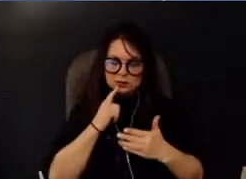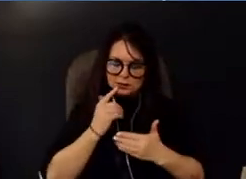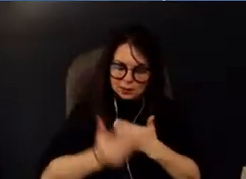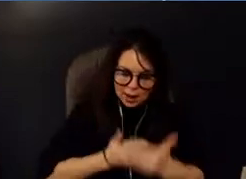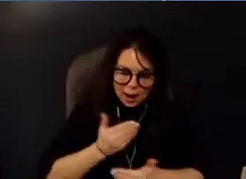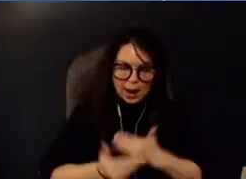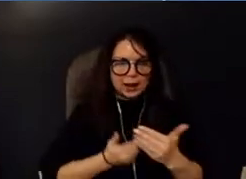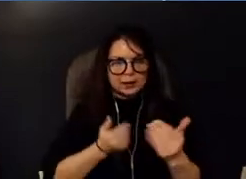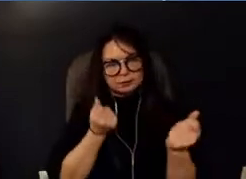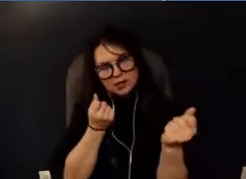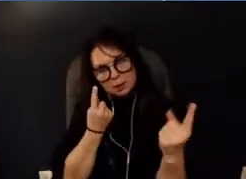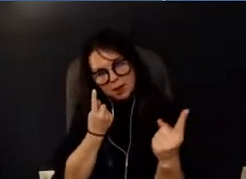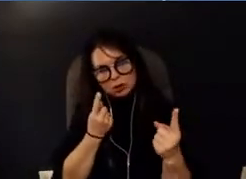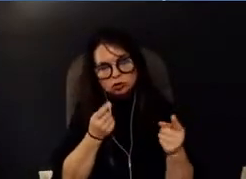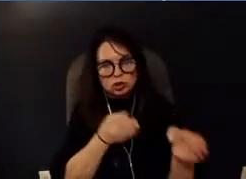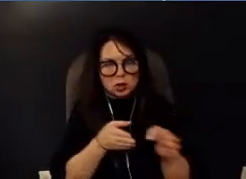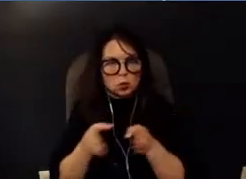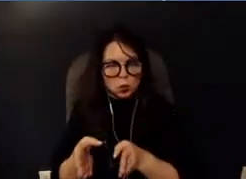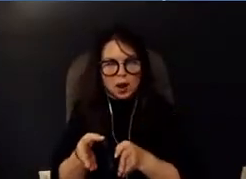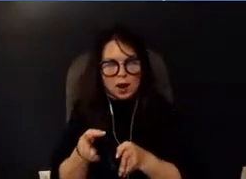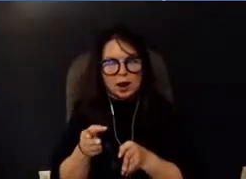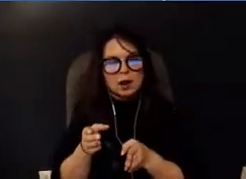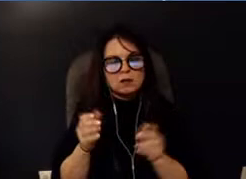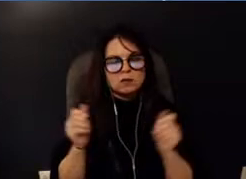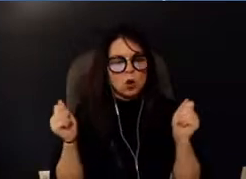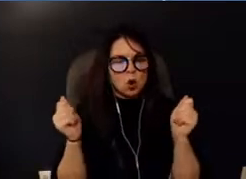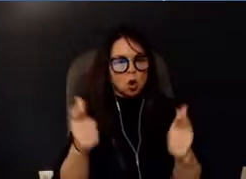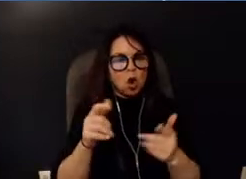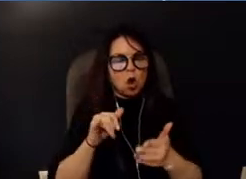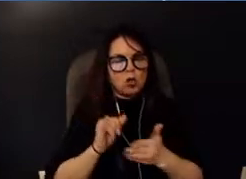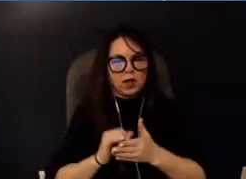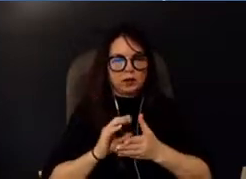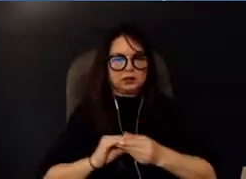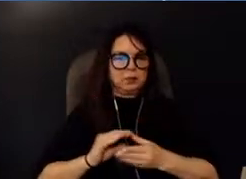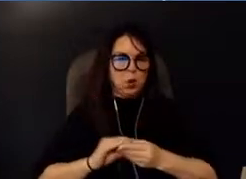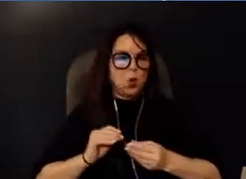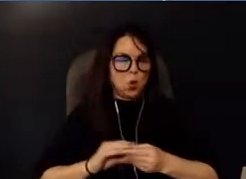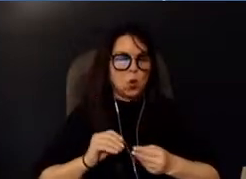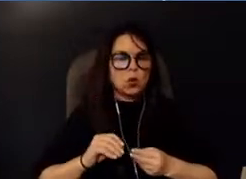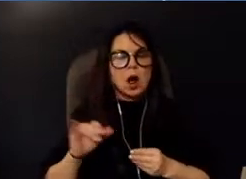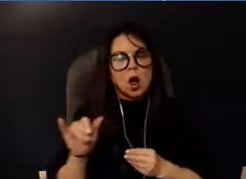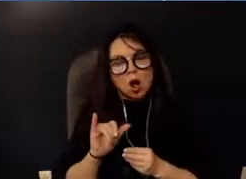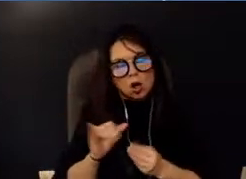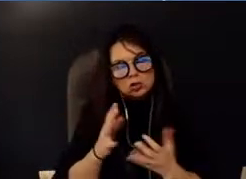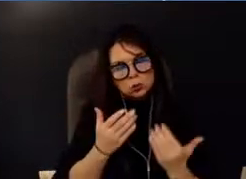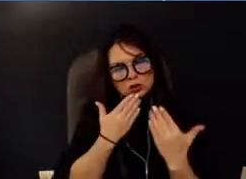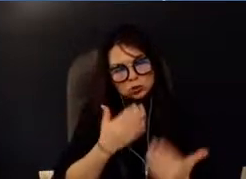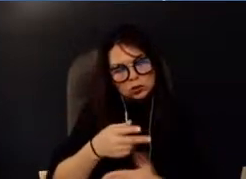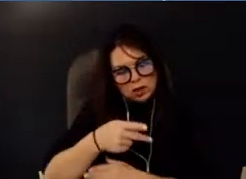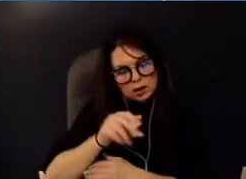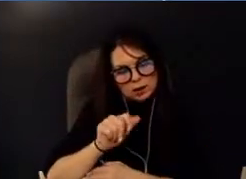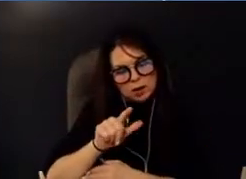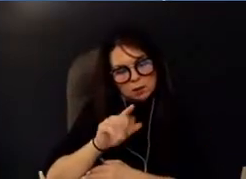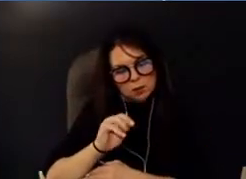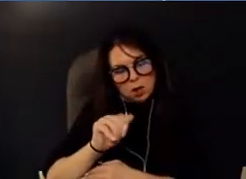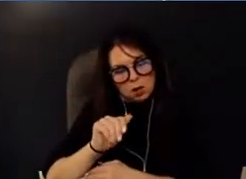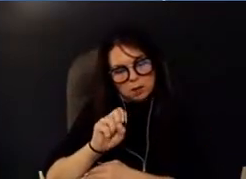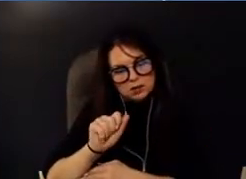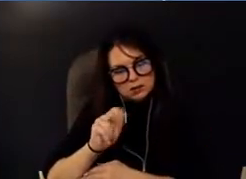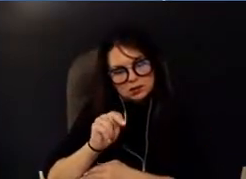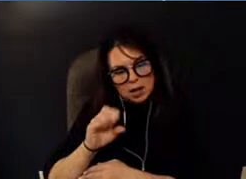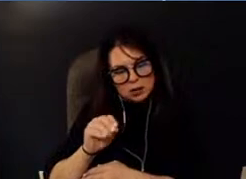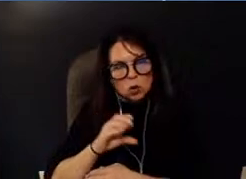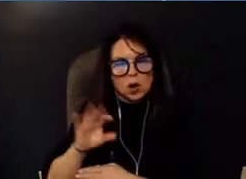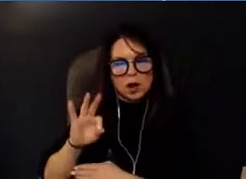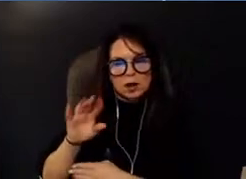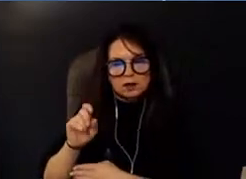everybody who spoke. I want to thank Councilmember Pomisano and Councilmember Fletcher for doing a great job with the budget.